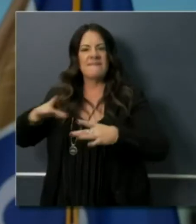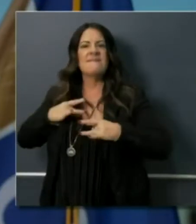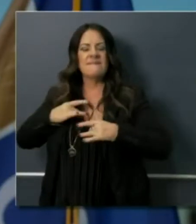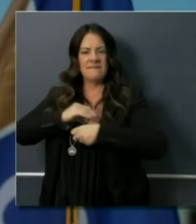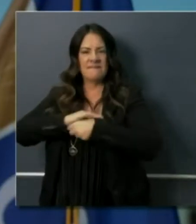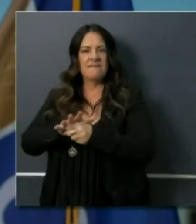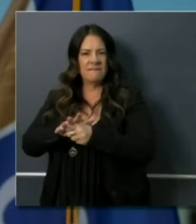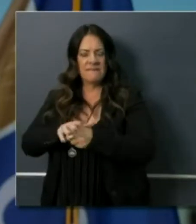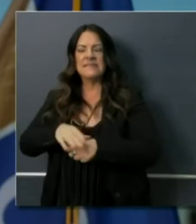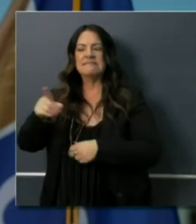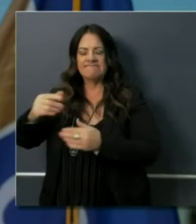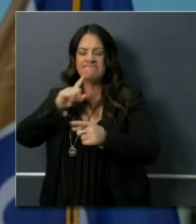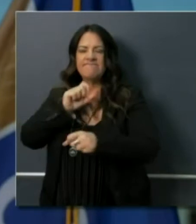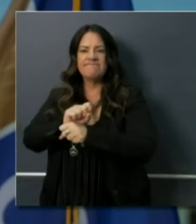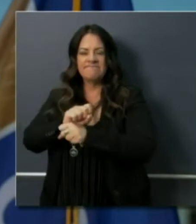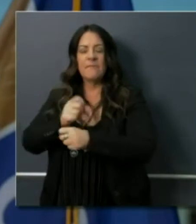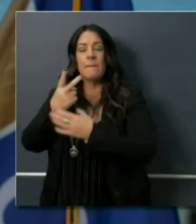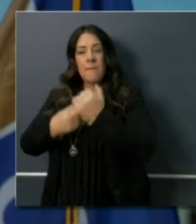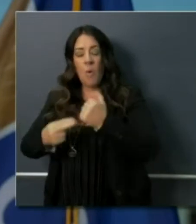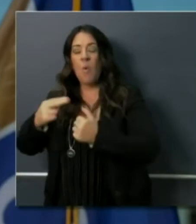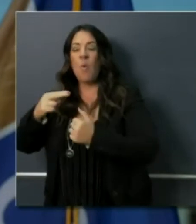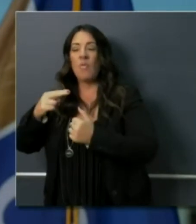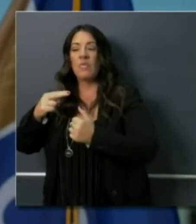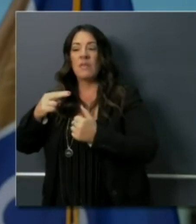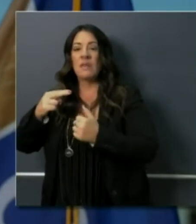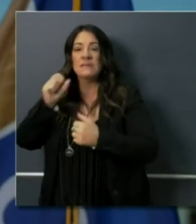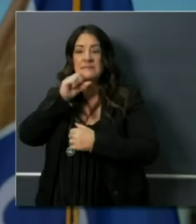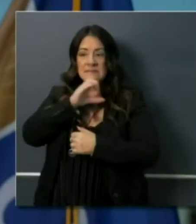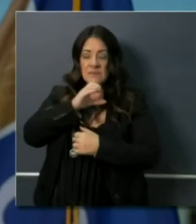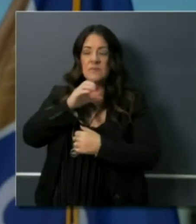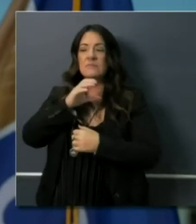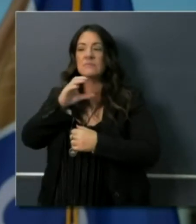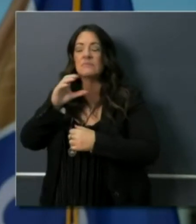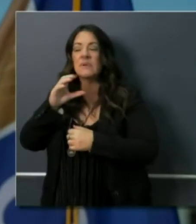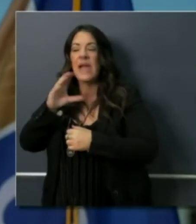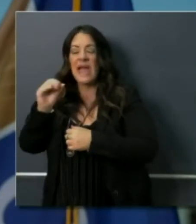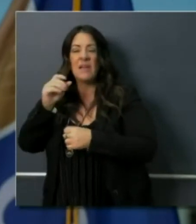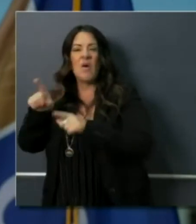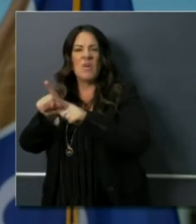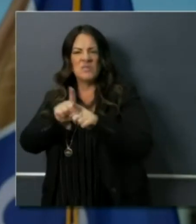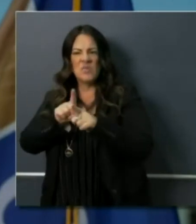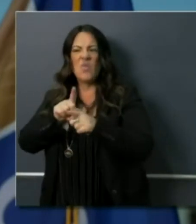that are tested positive for COVID-19. That represents